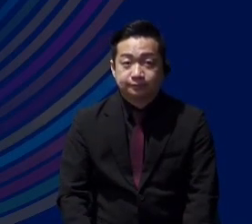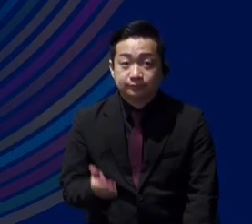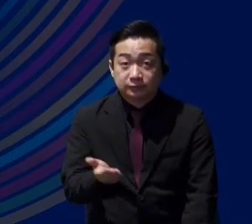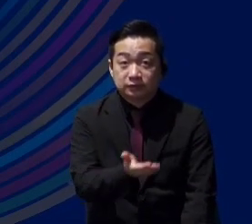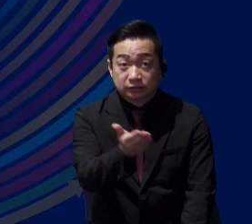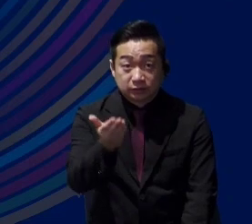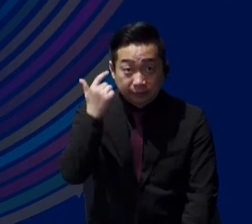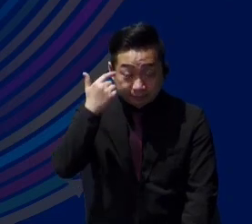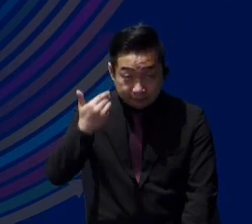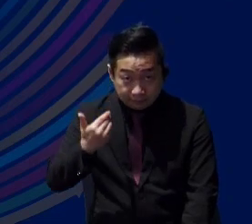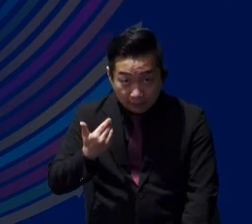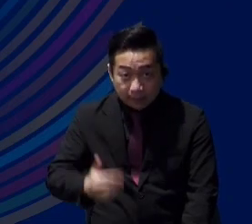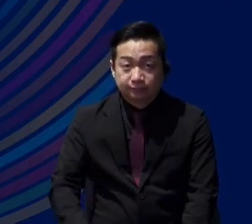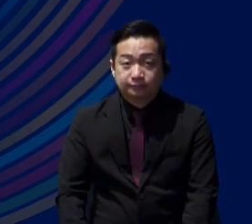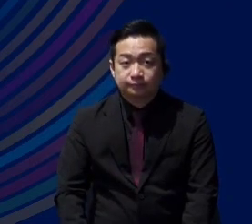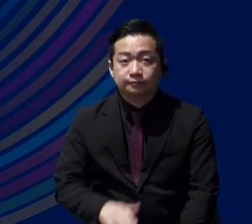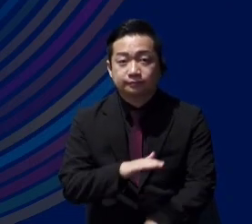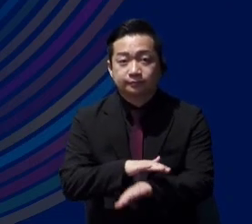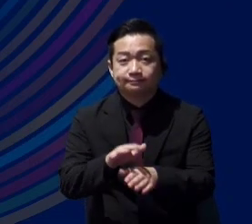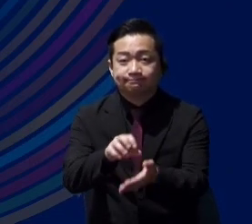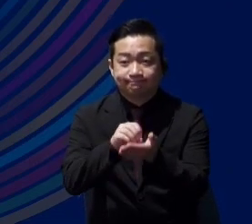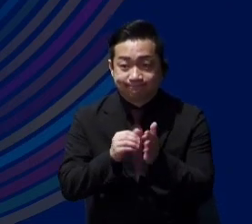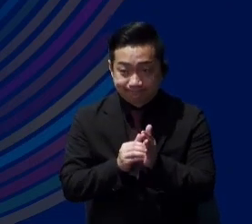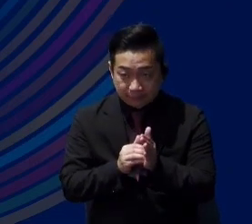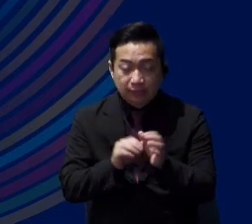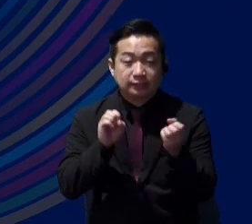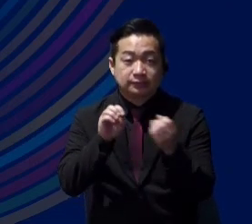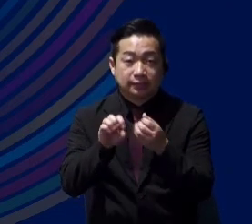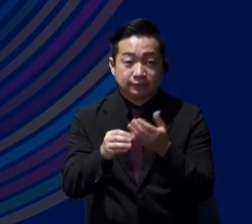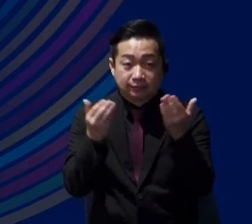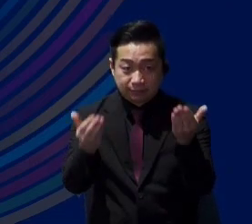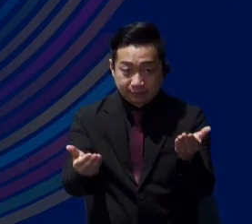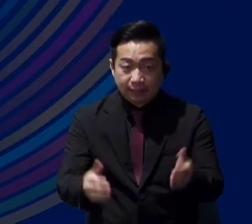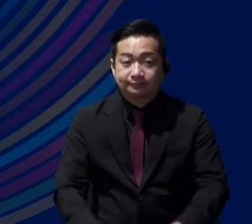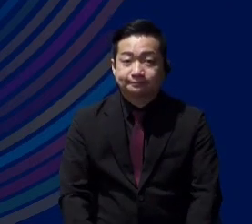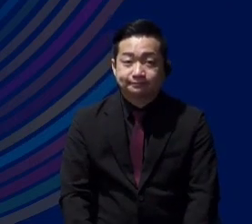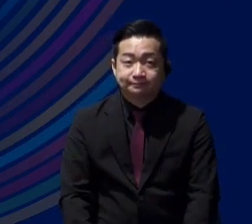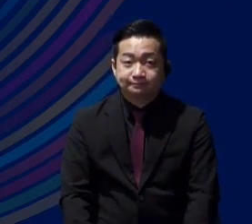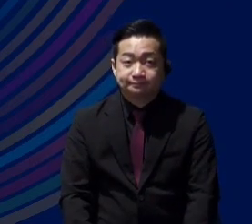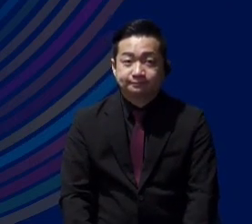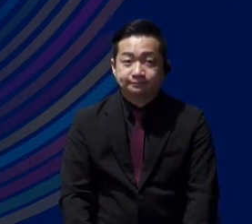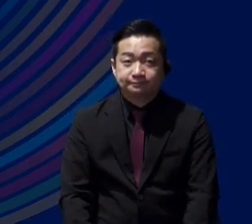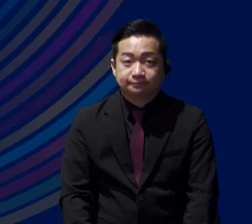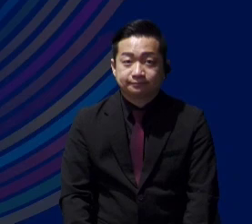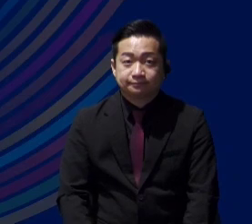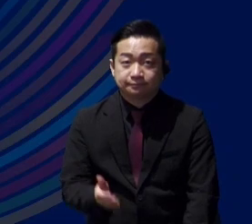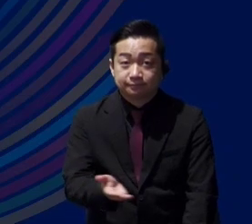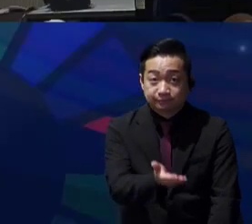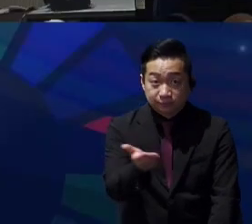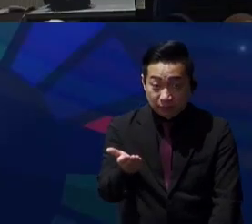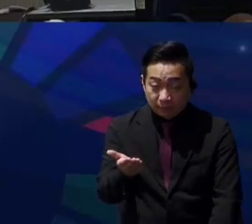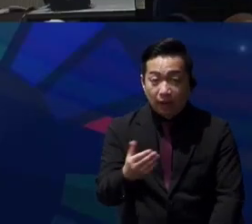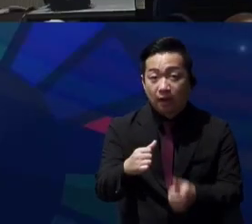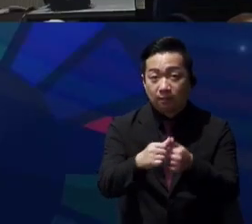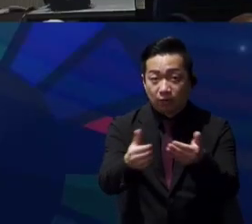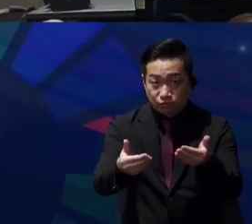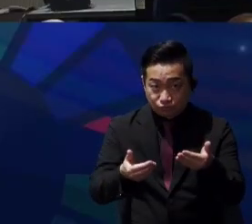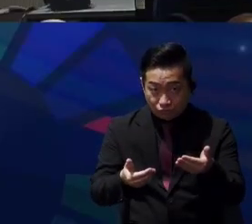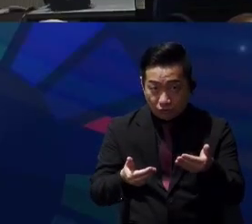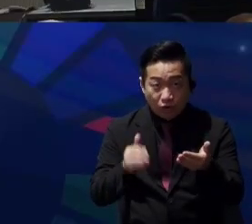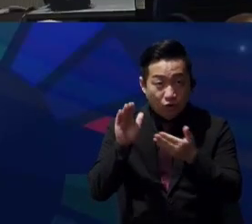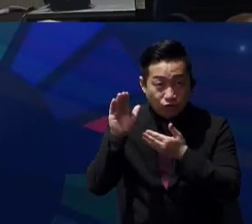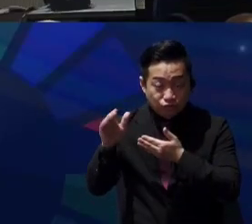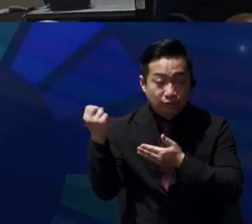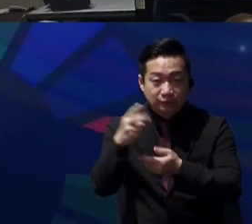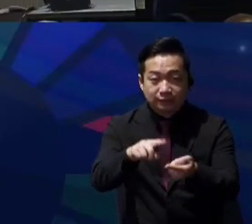and use your comment in our future work. Thank you so much. Thank you so